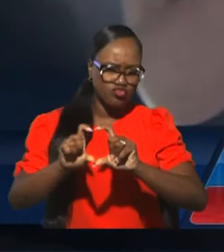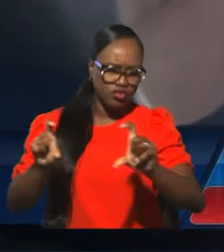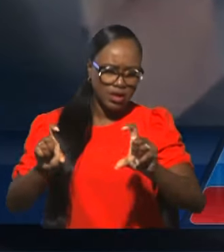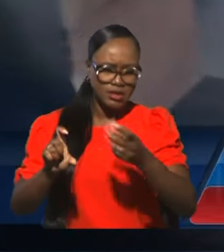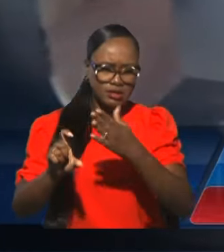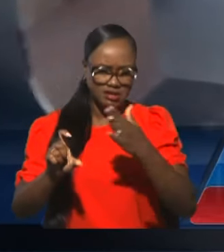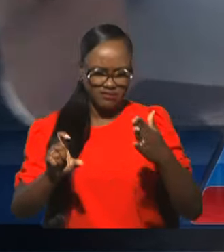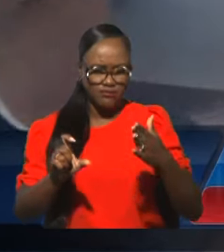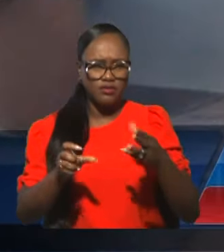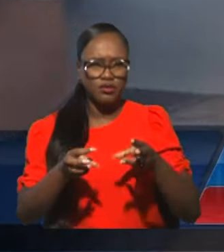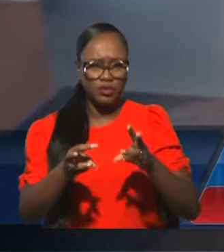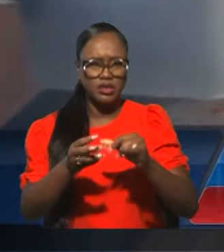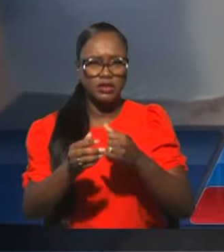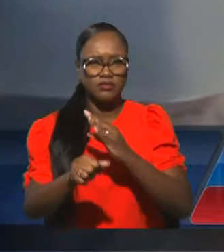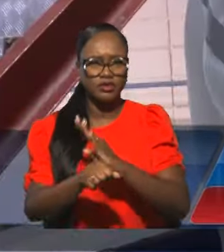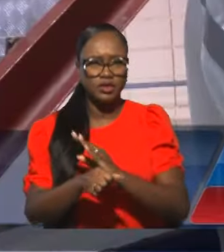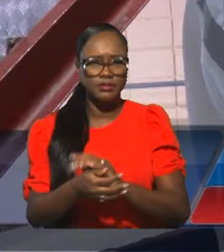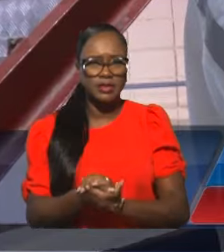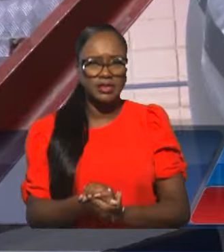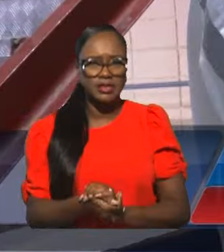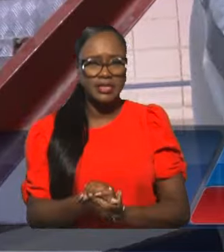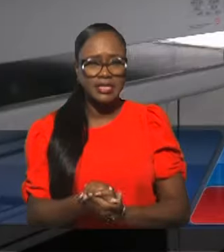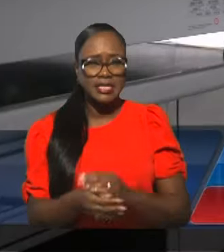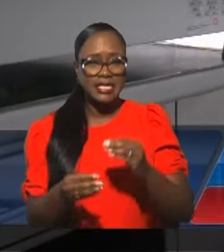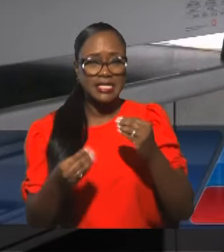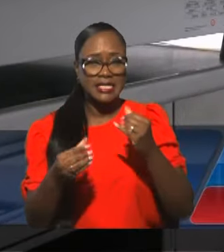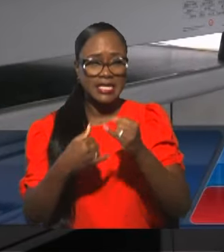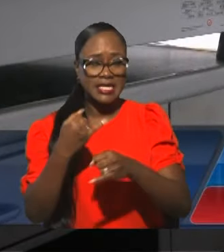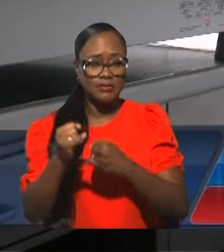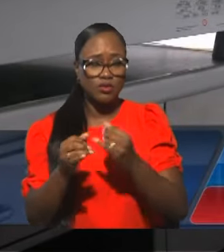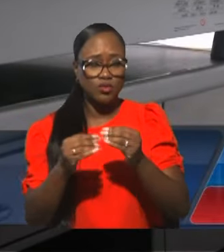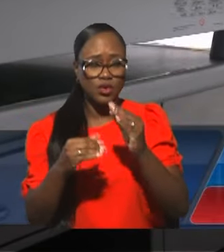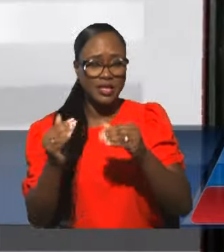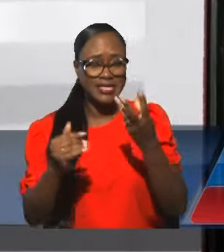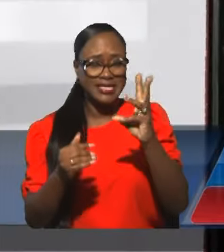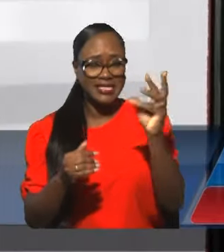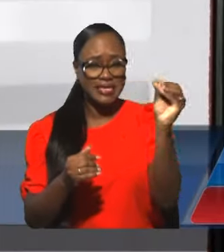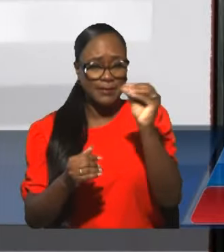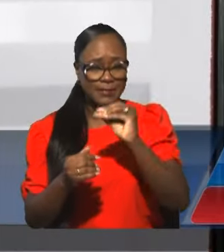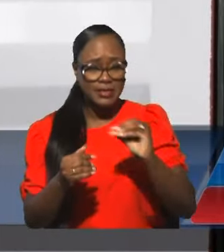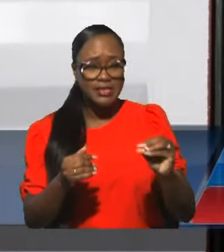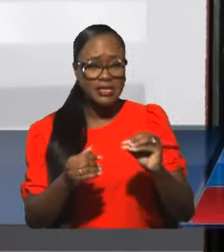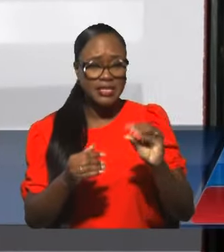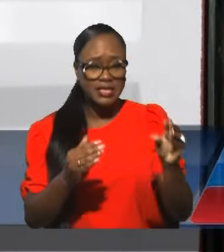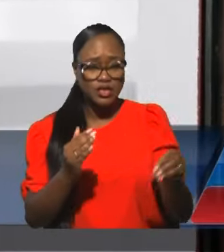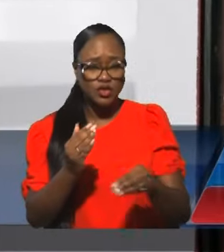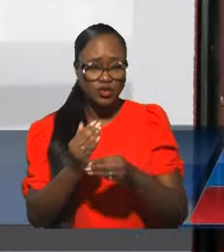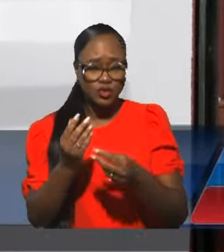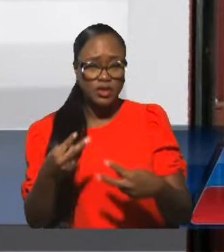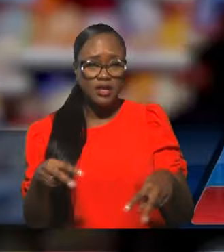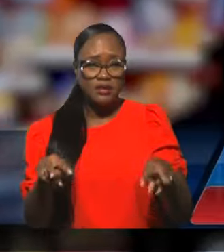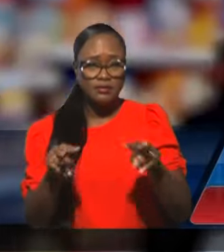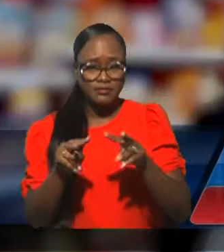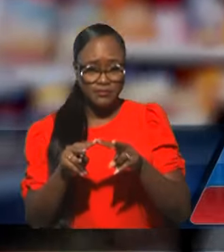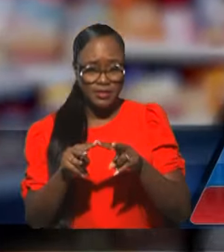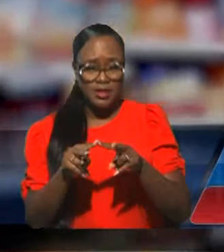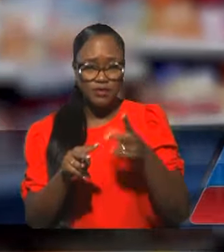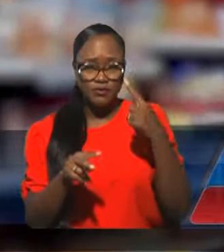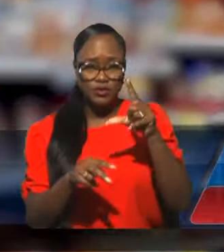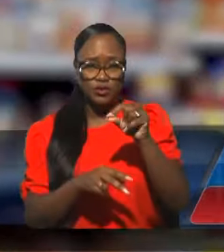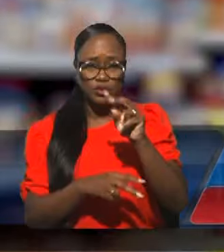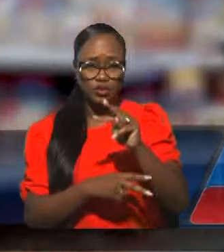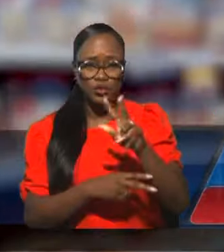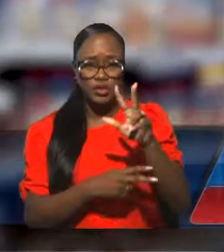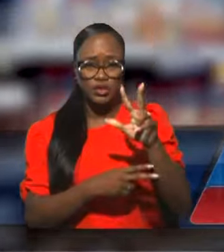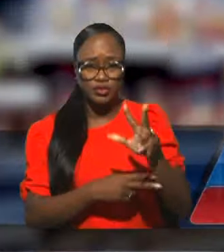Trade Minister Paula Guppy-Skoon said ABIL's exports total over 16% of TNT's total value of the food and beverage exports in